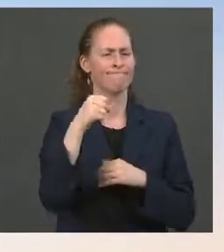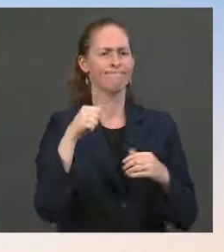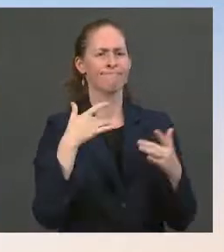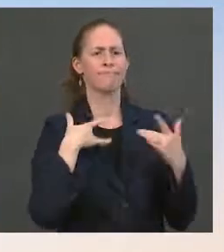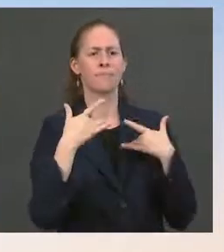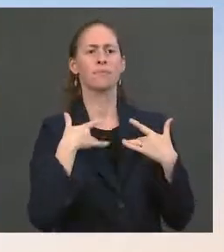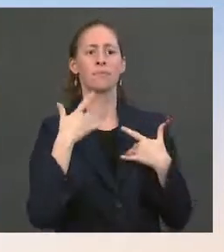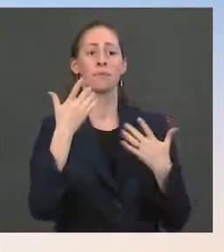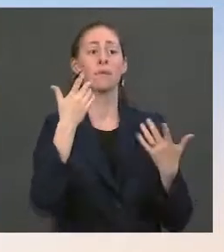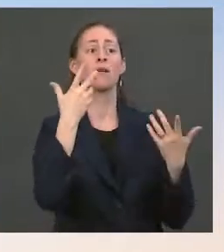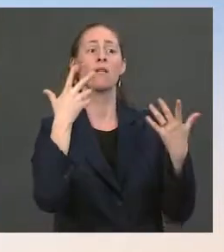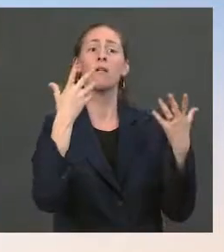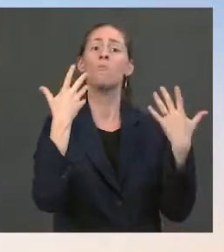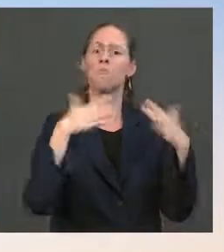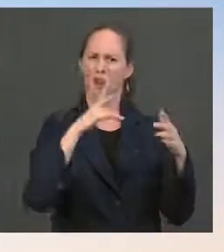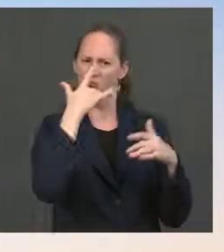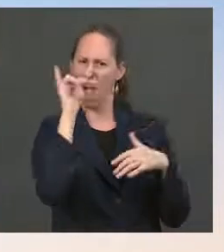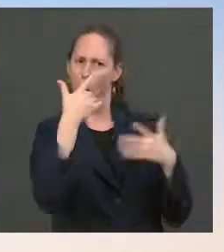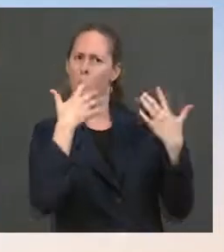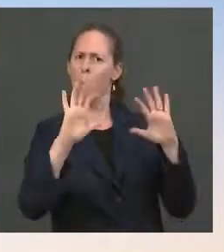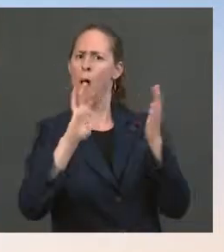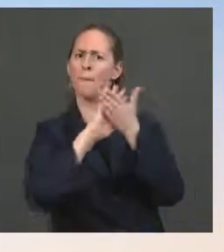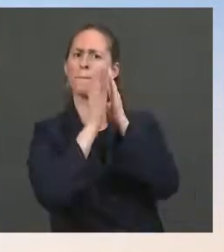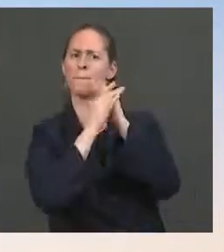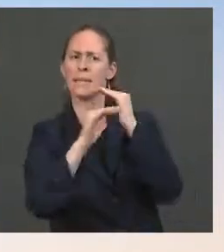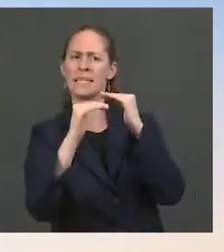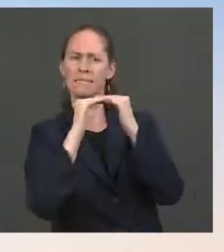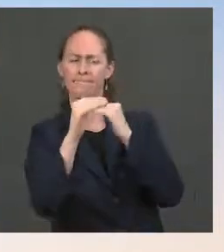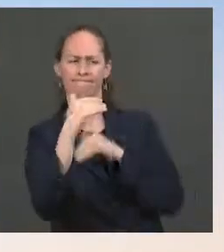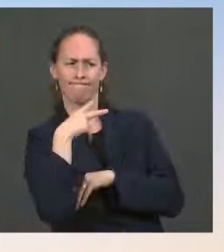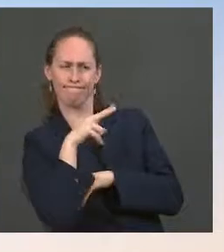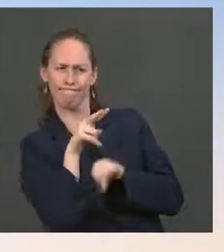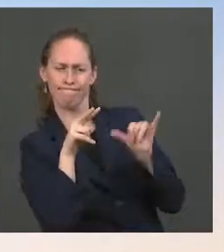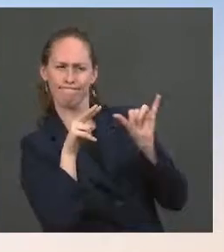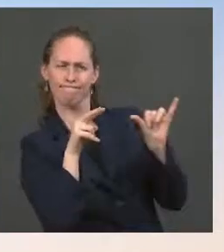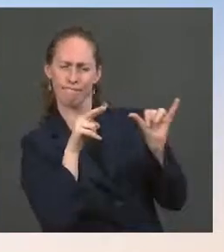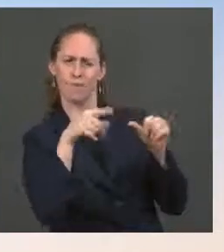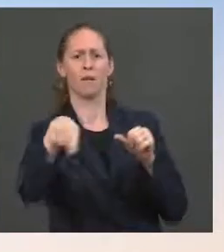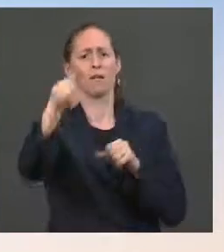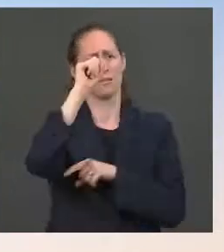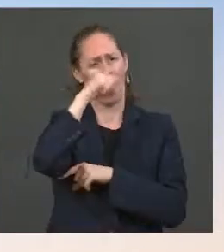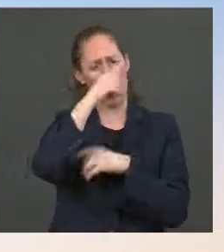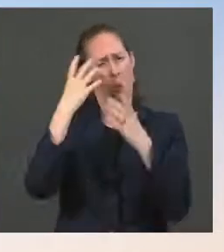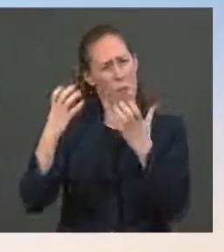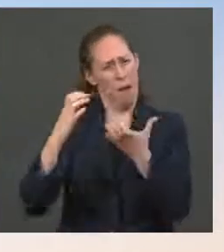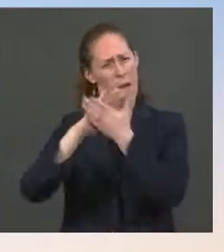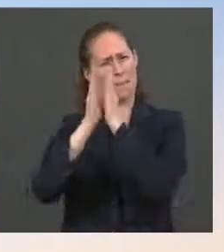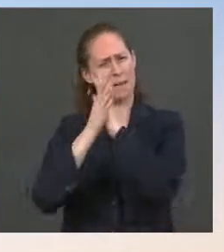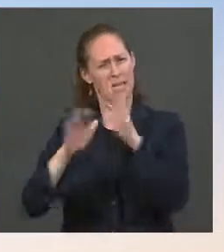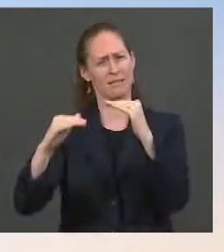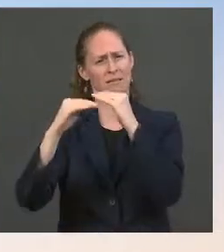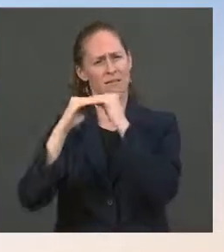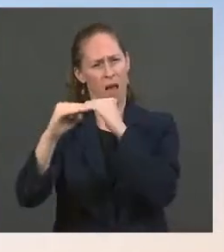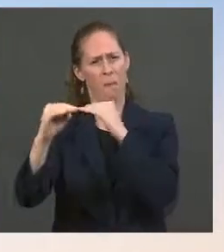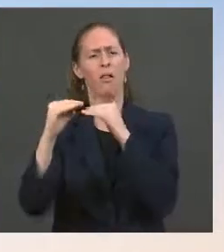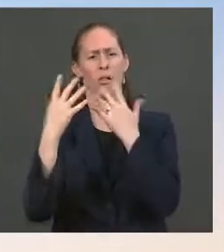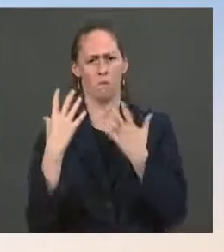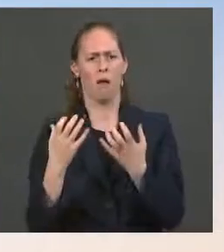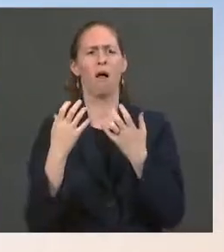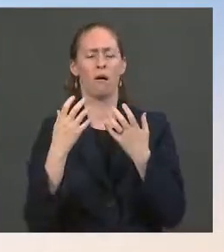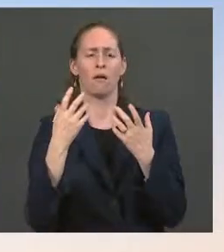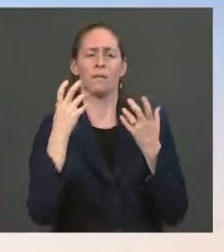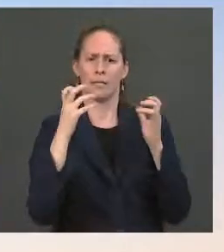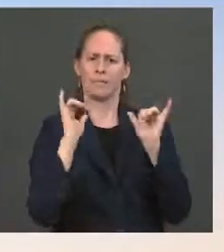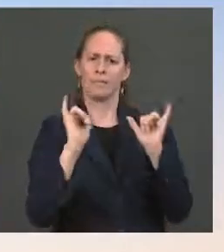cease its military, diplomatic, and economic pressure and coercion against Taiwan, and we have an abiding interest in peace and stability across the Taiwan